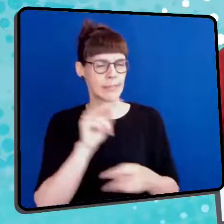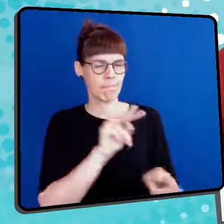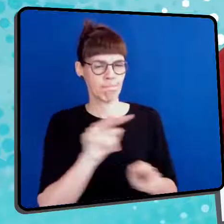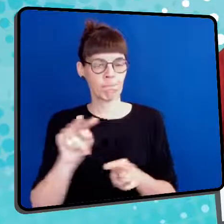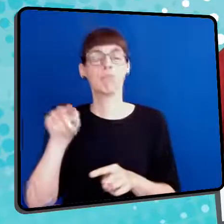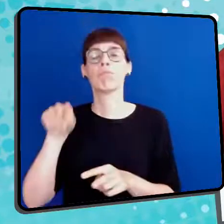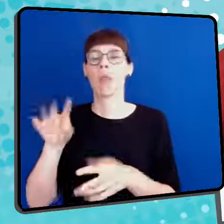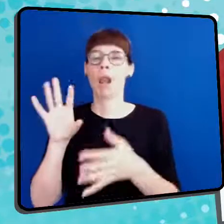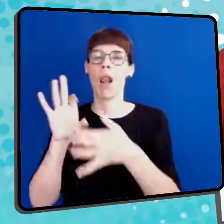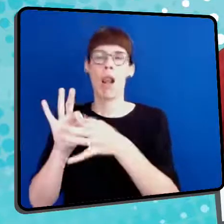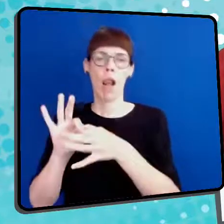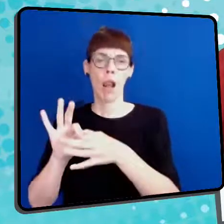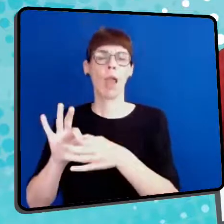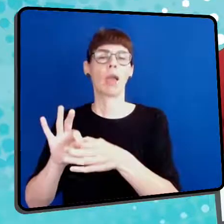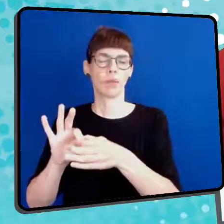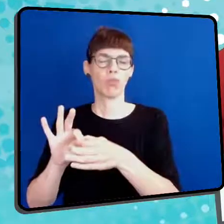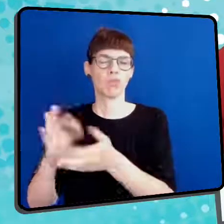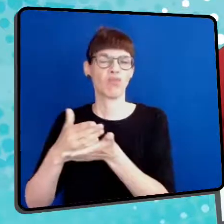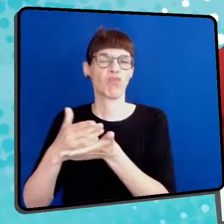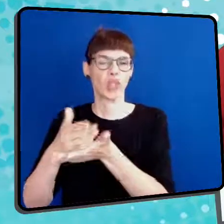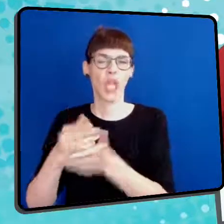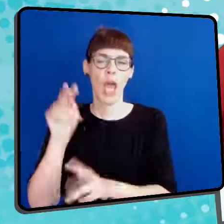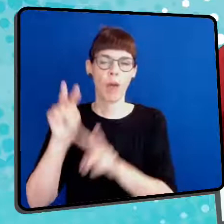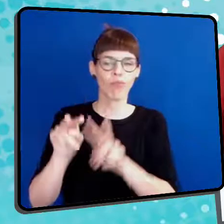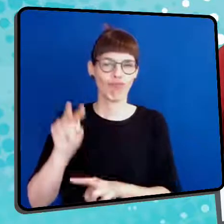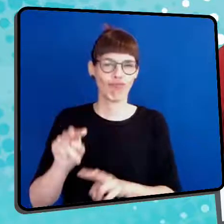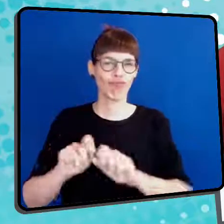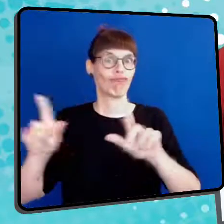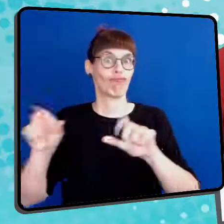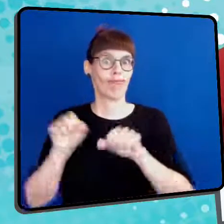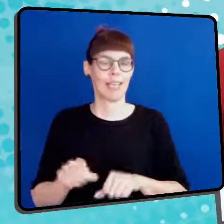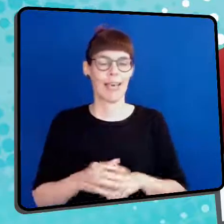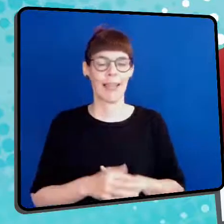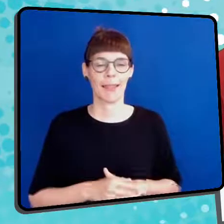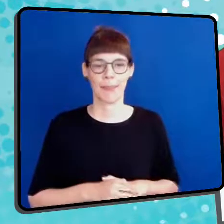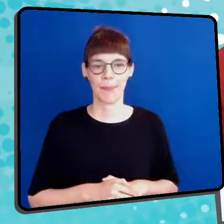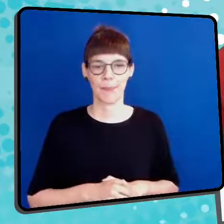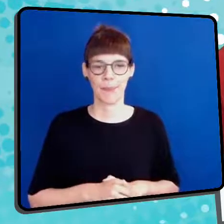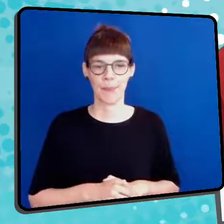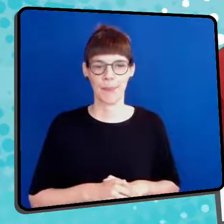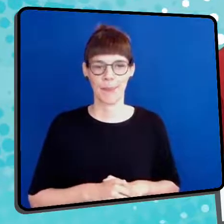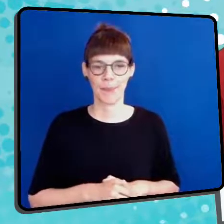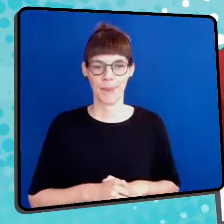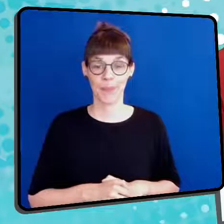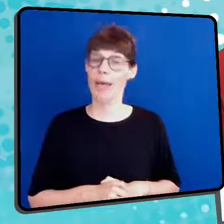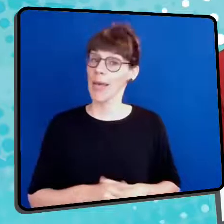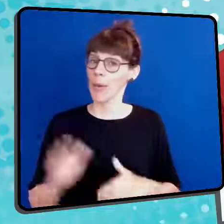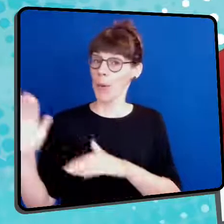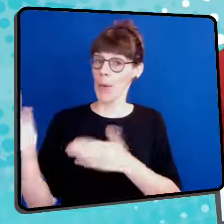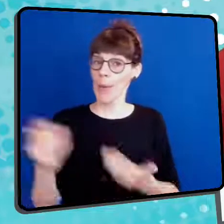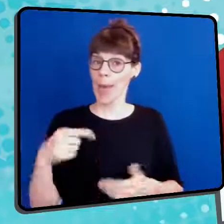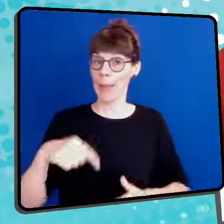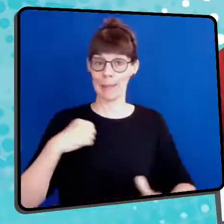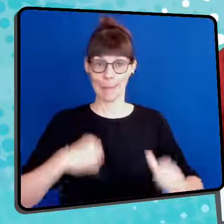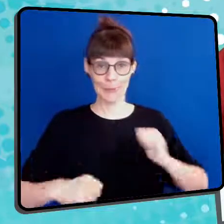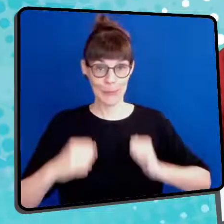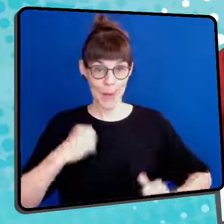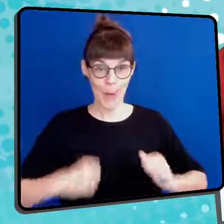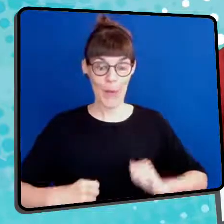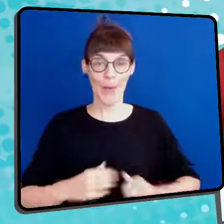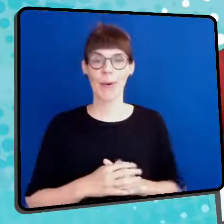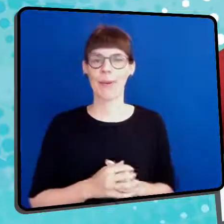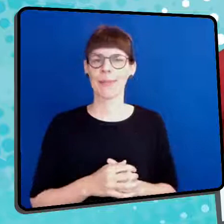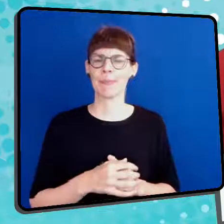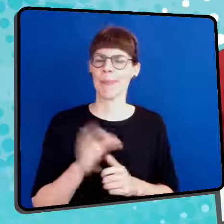relevant sessions if you're in AI. So once again, welcome to the A Bit of AI show. And this show is all about the